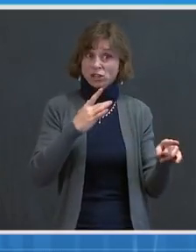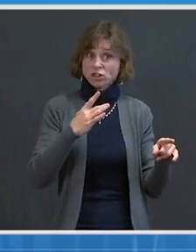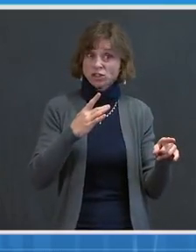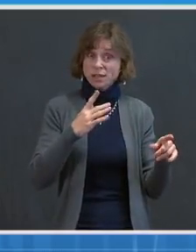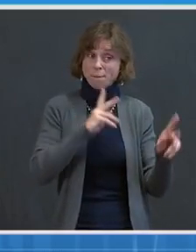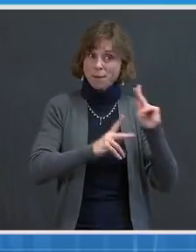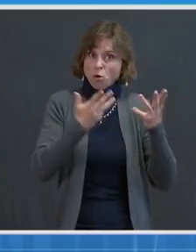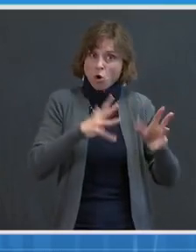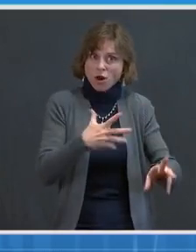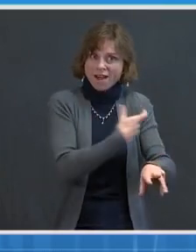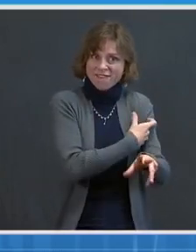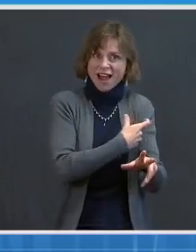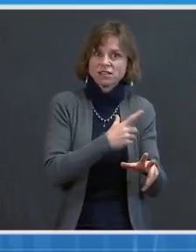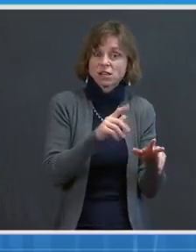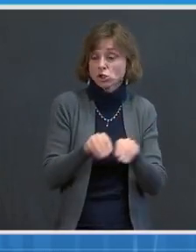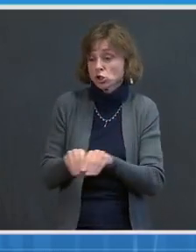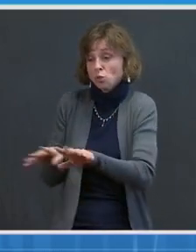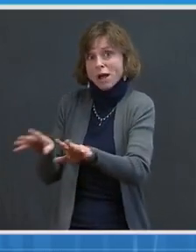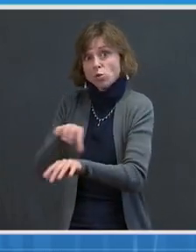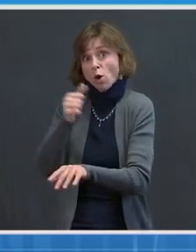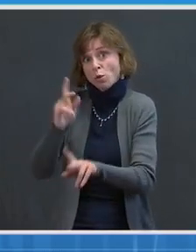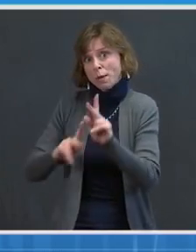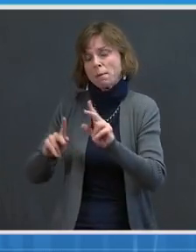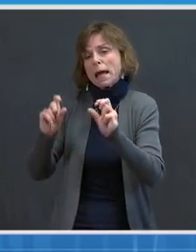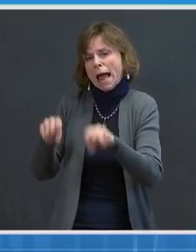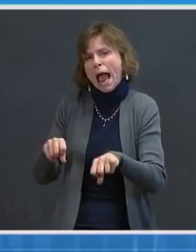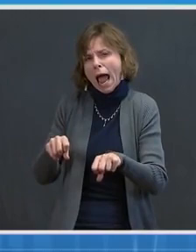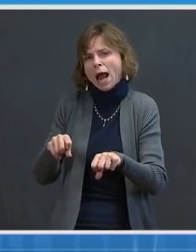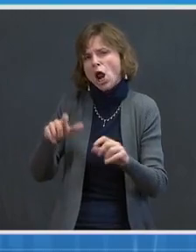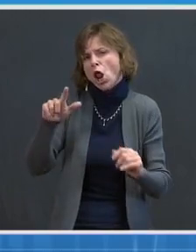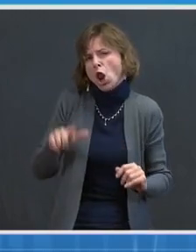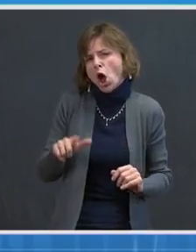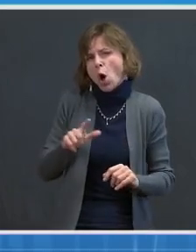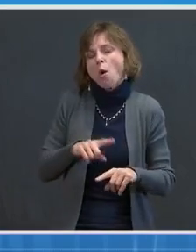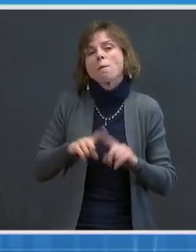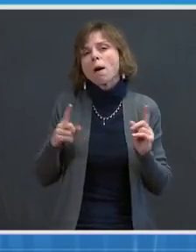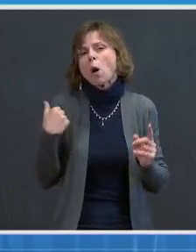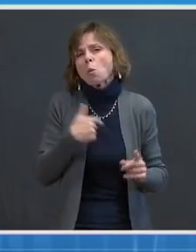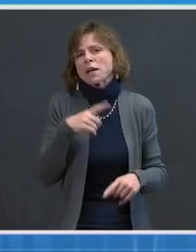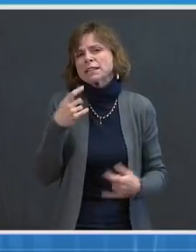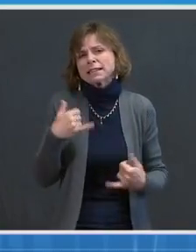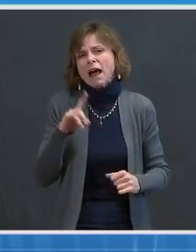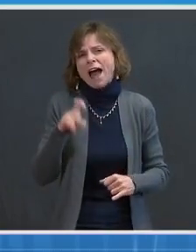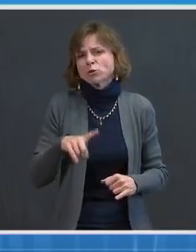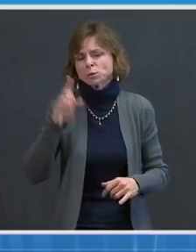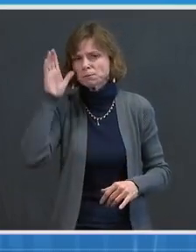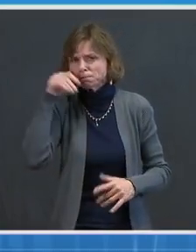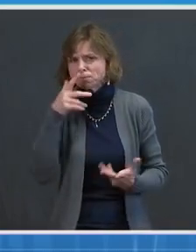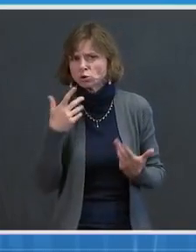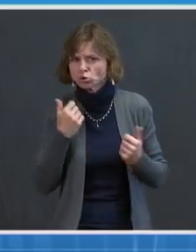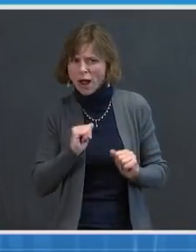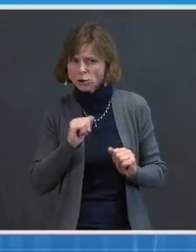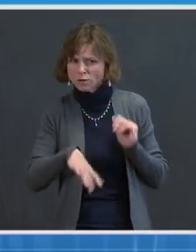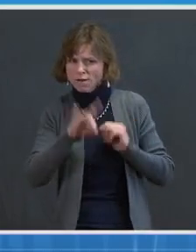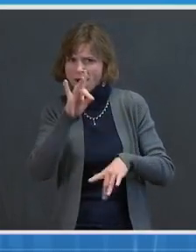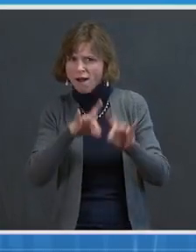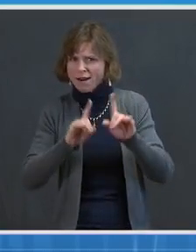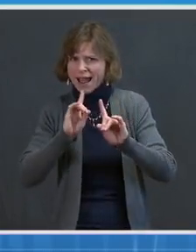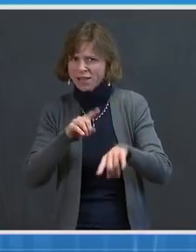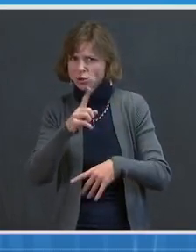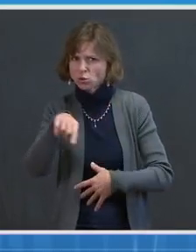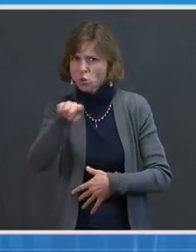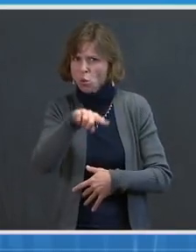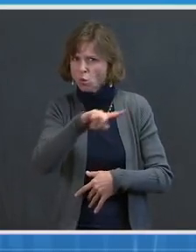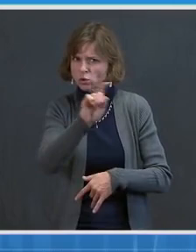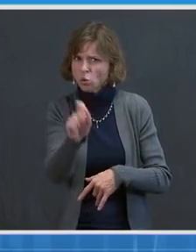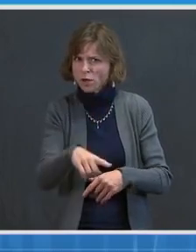to others is low, we must be resolute in our efforts to fully answer these critical questions. When answered,